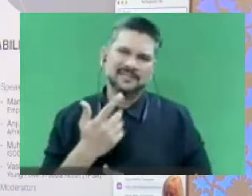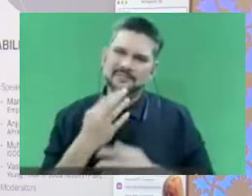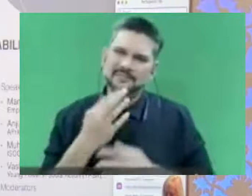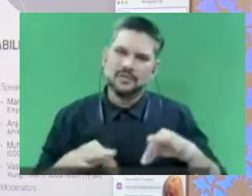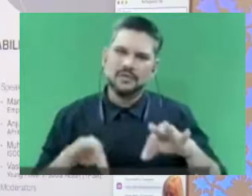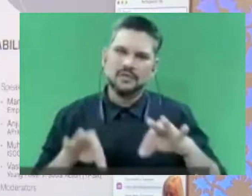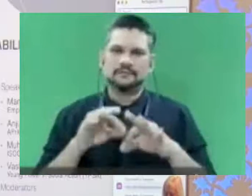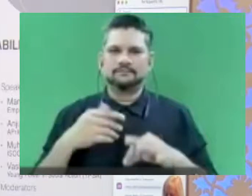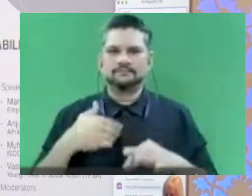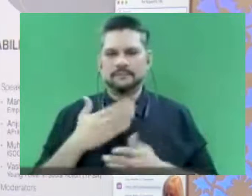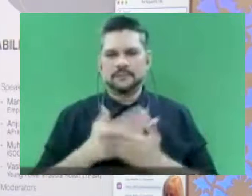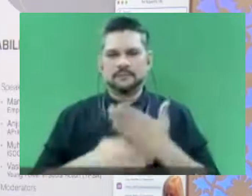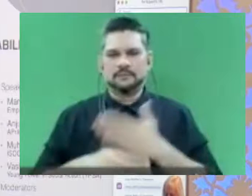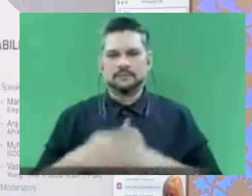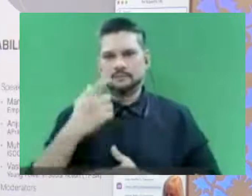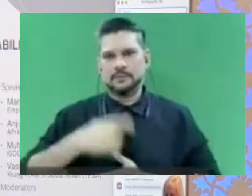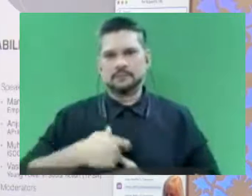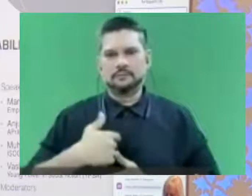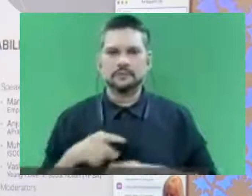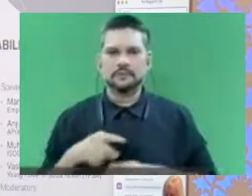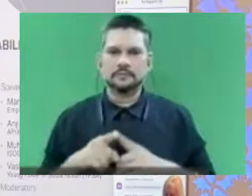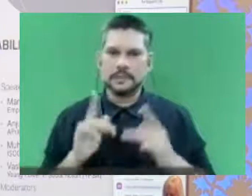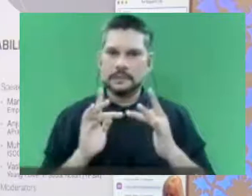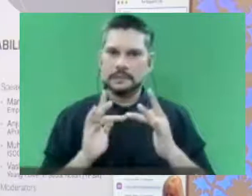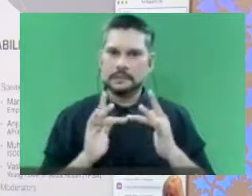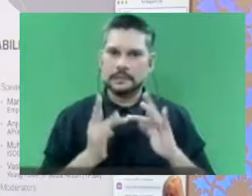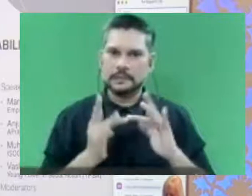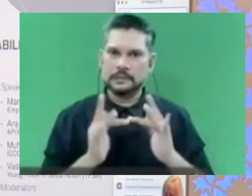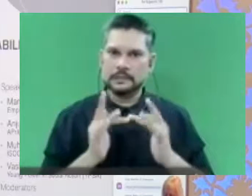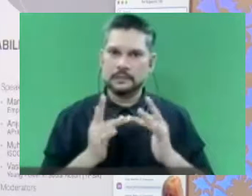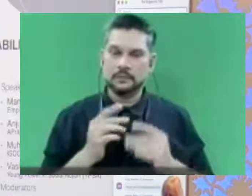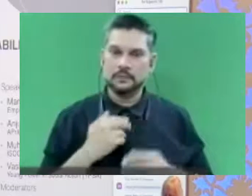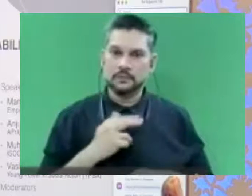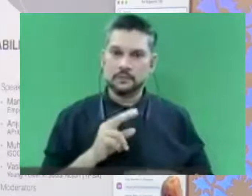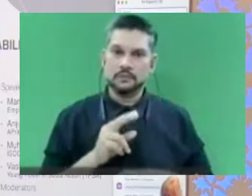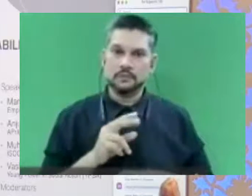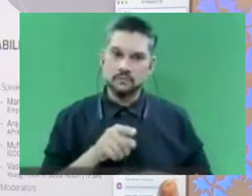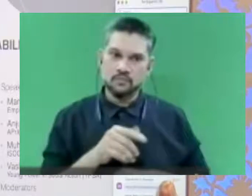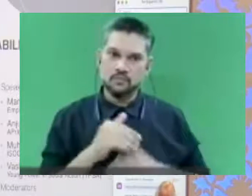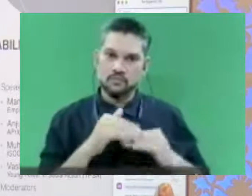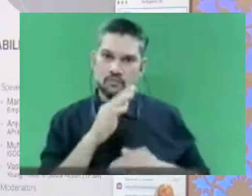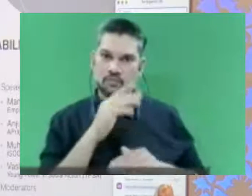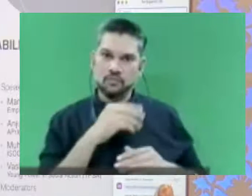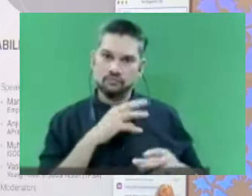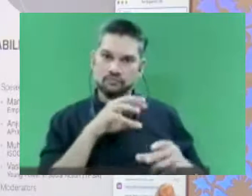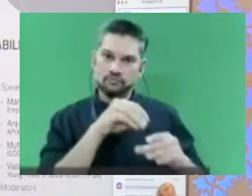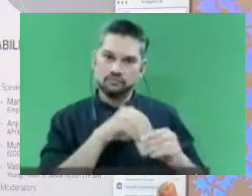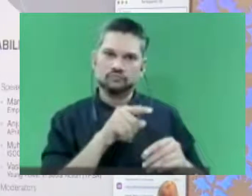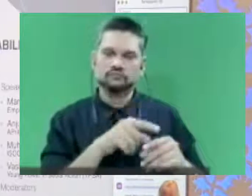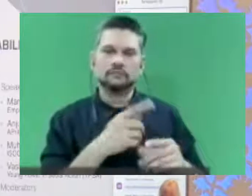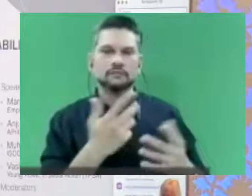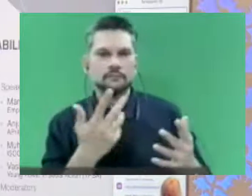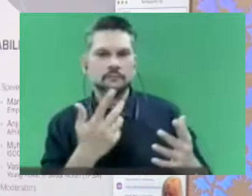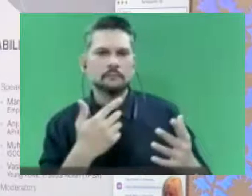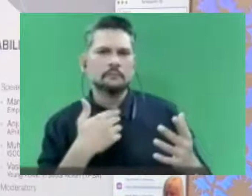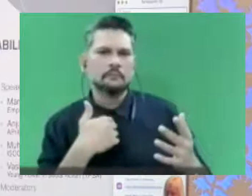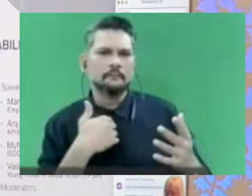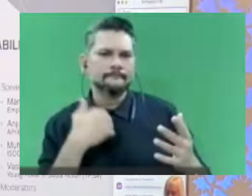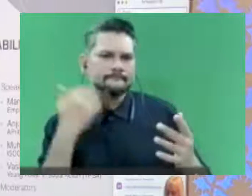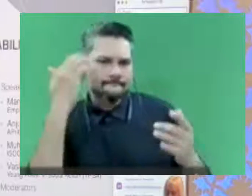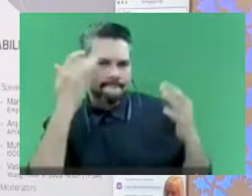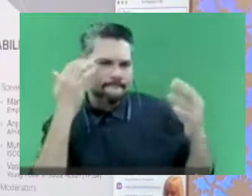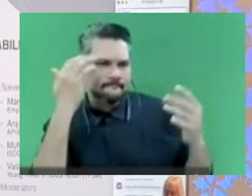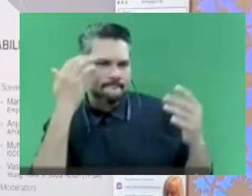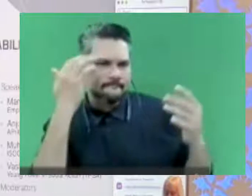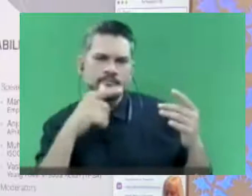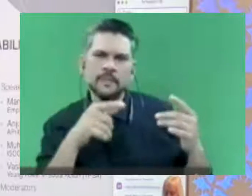it comes to the internet. And my concern have been right from asking CAPTCHA for people